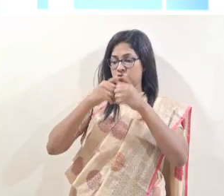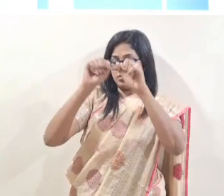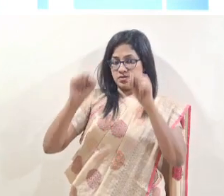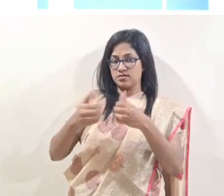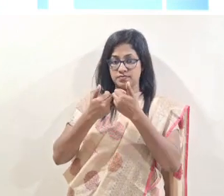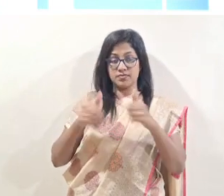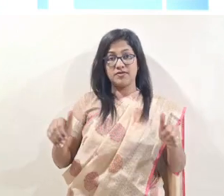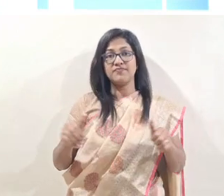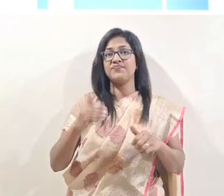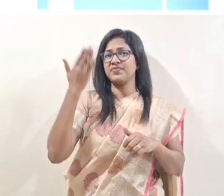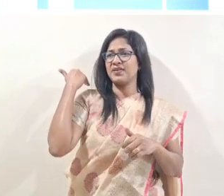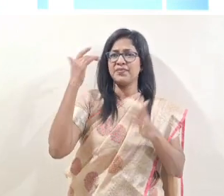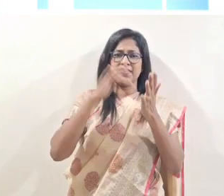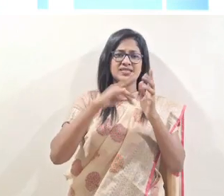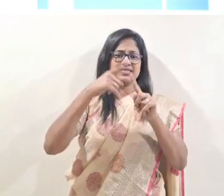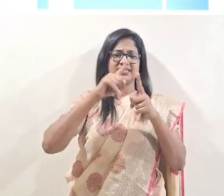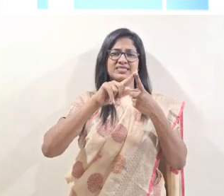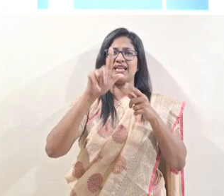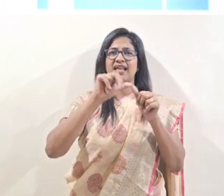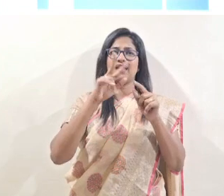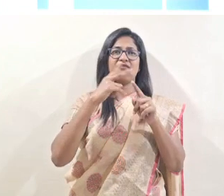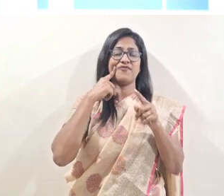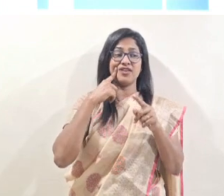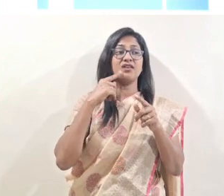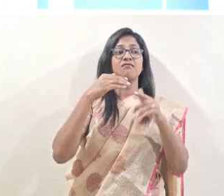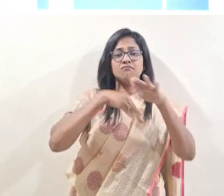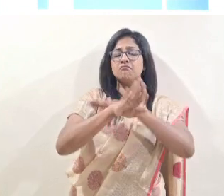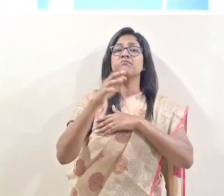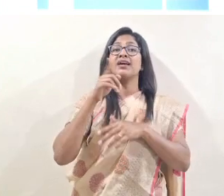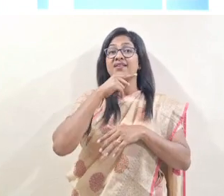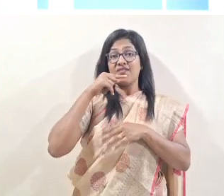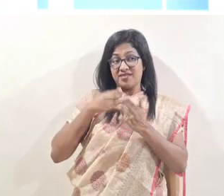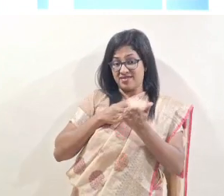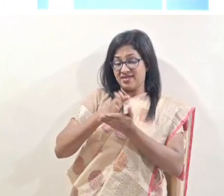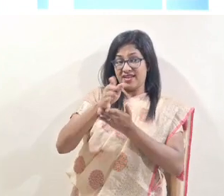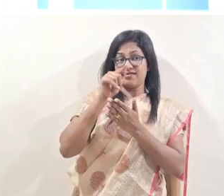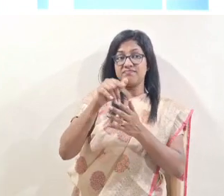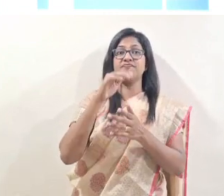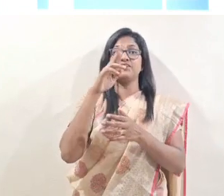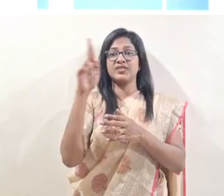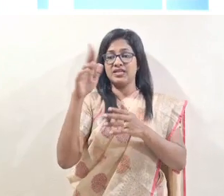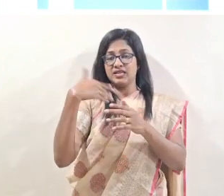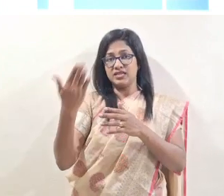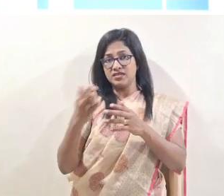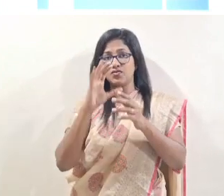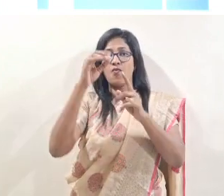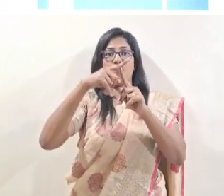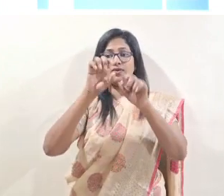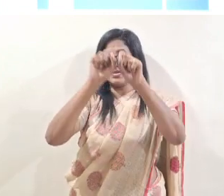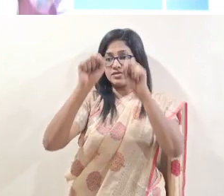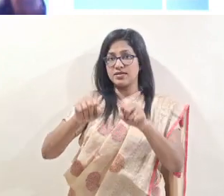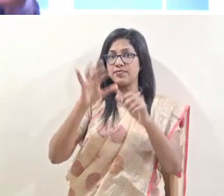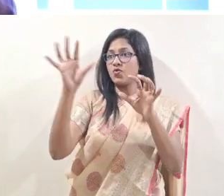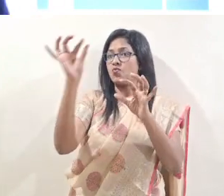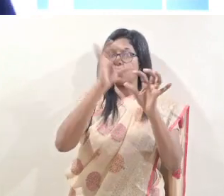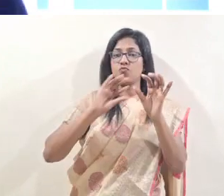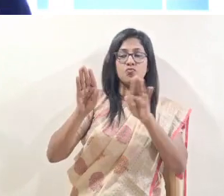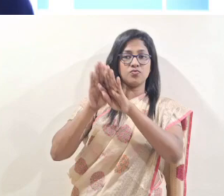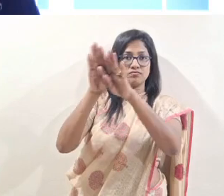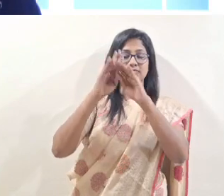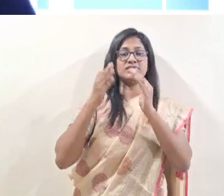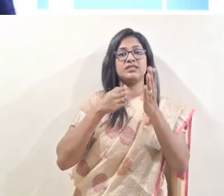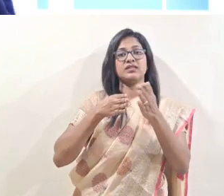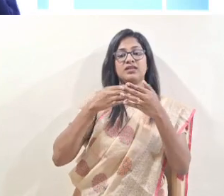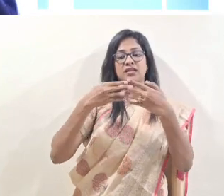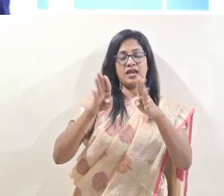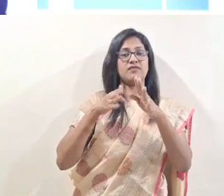Tel Aviv, what they have done in the red line, they have separated their IT and OT system through a unidirectional gateway. So the data would